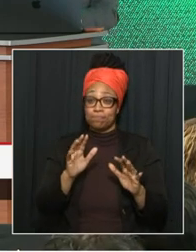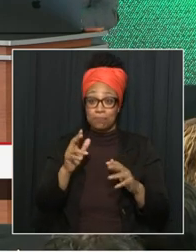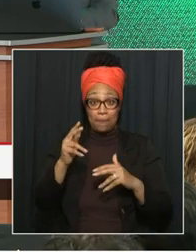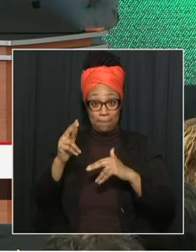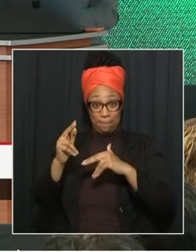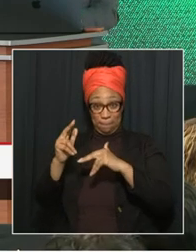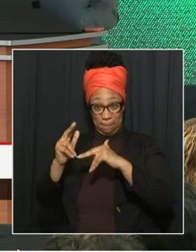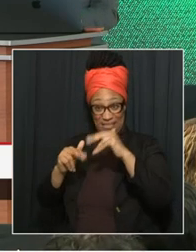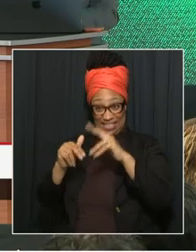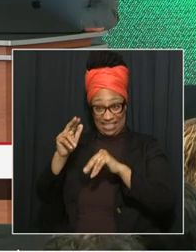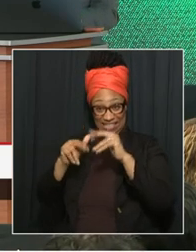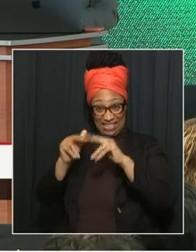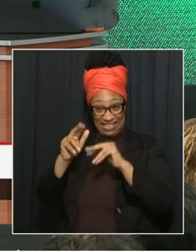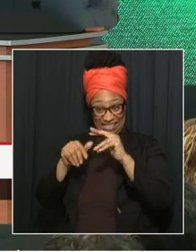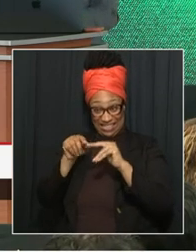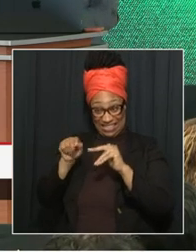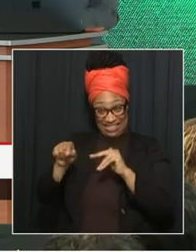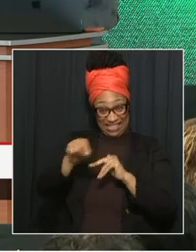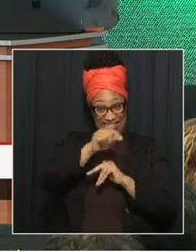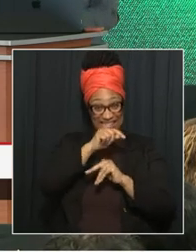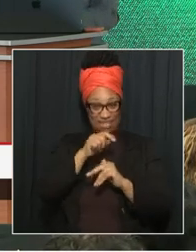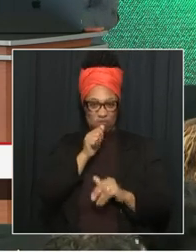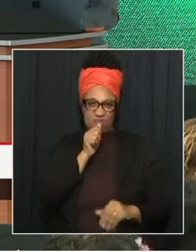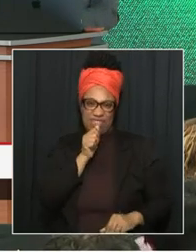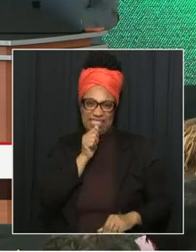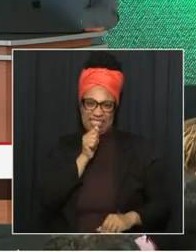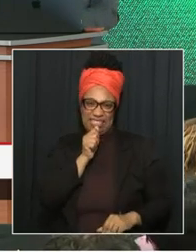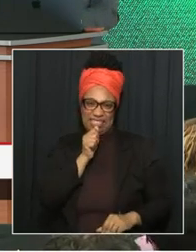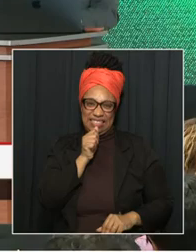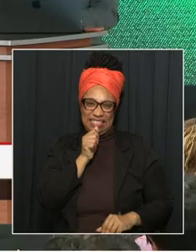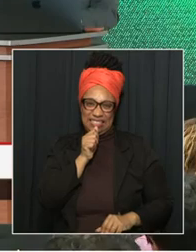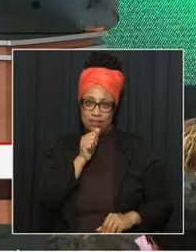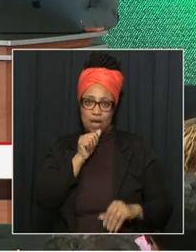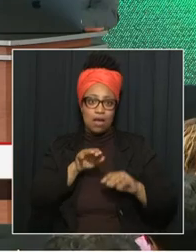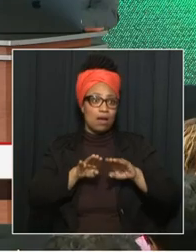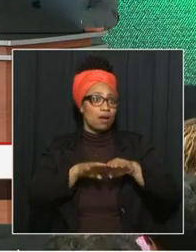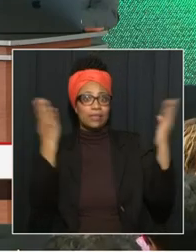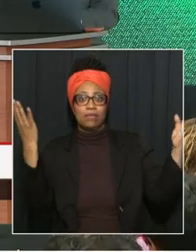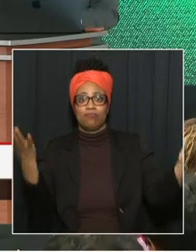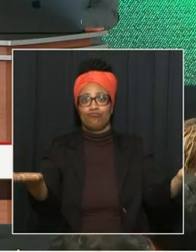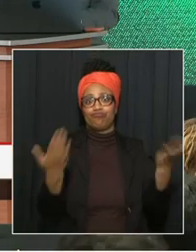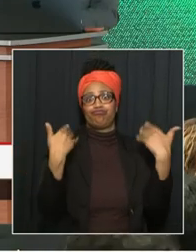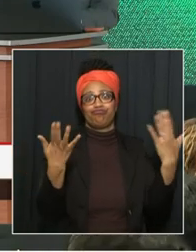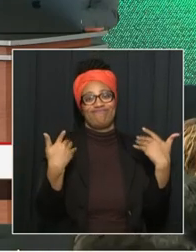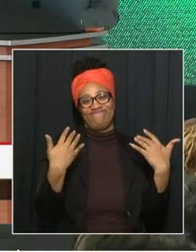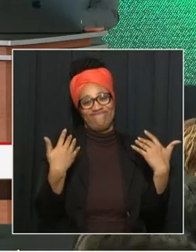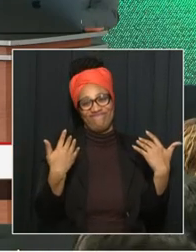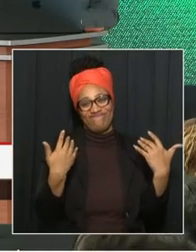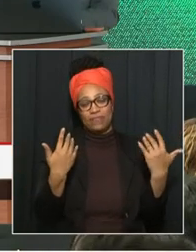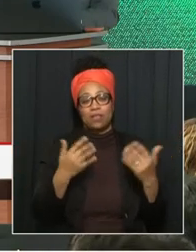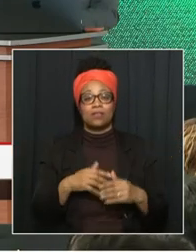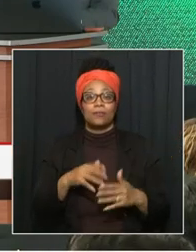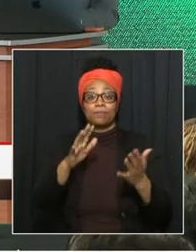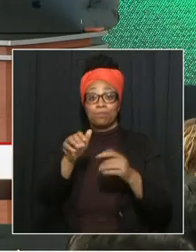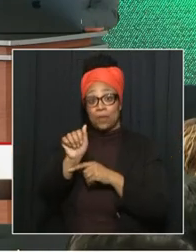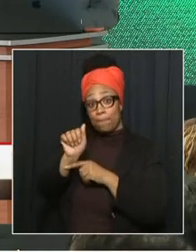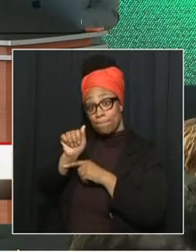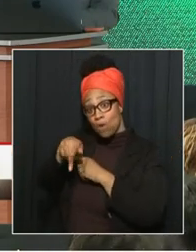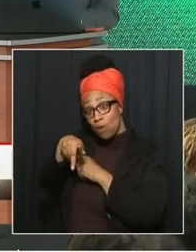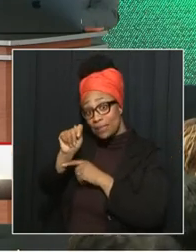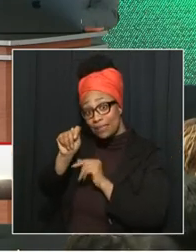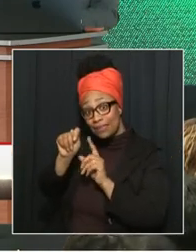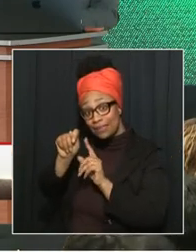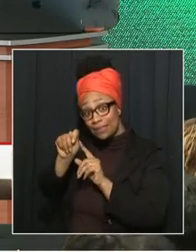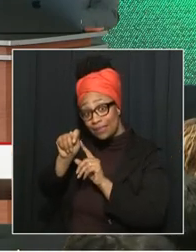function as an apartment building where you make your home. There are opportunities for assisted